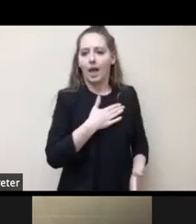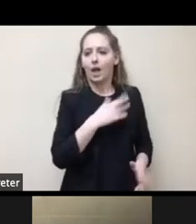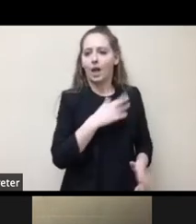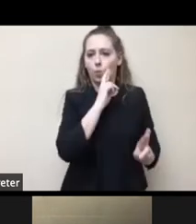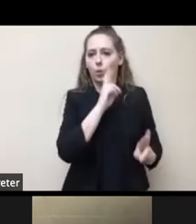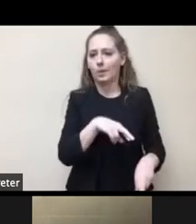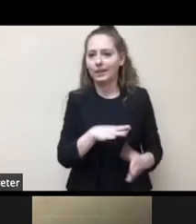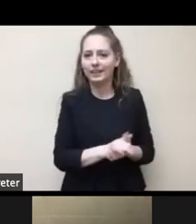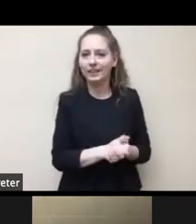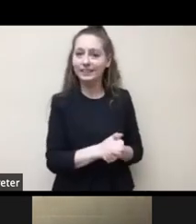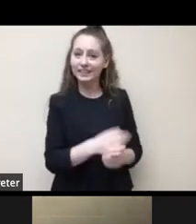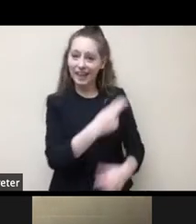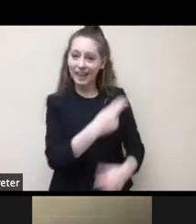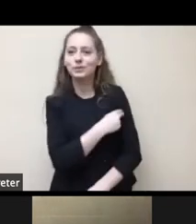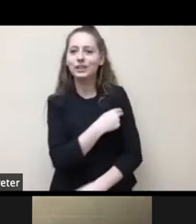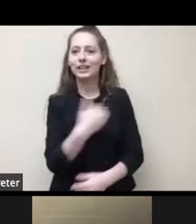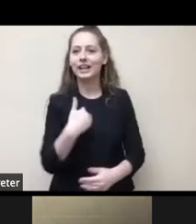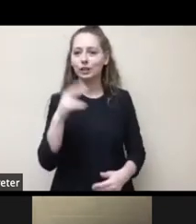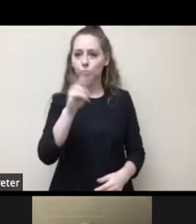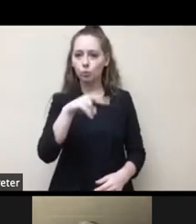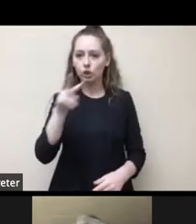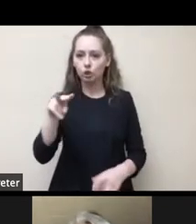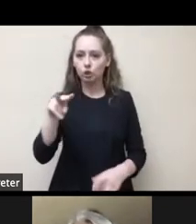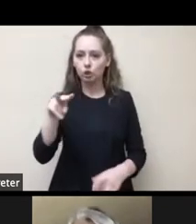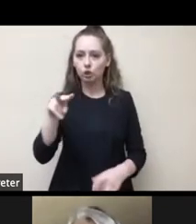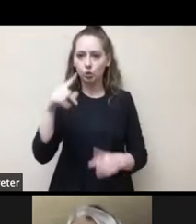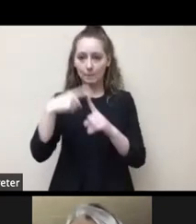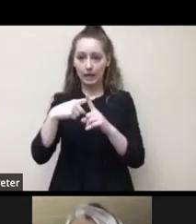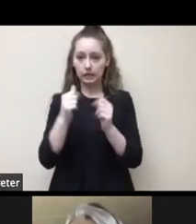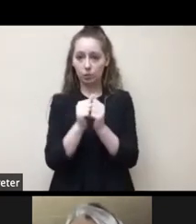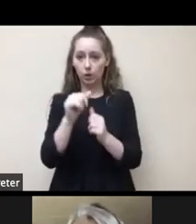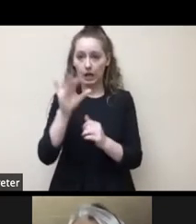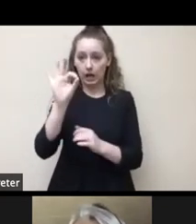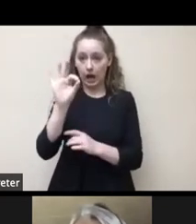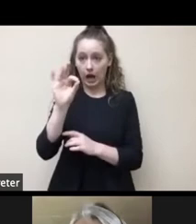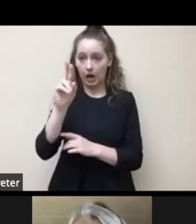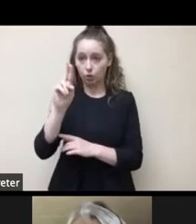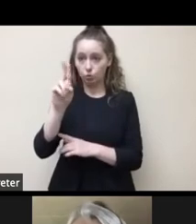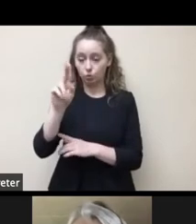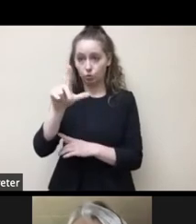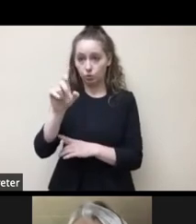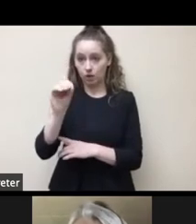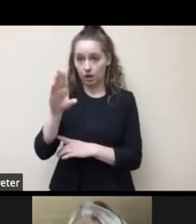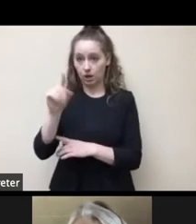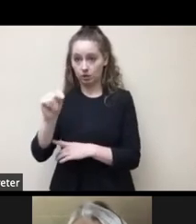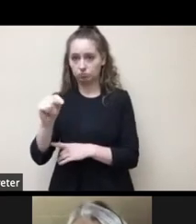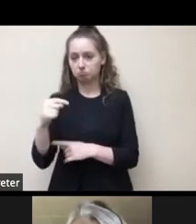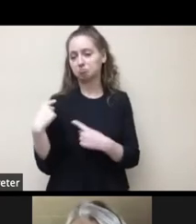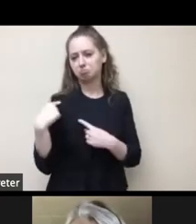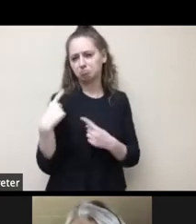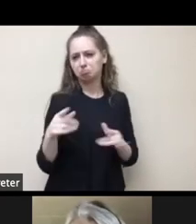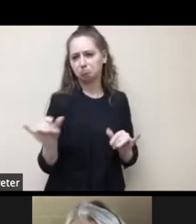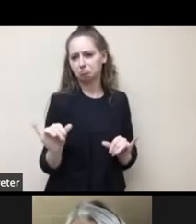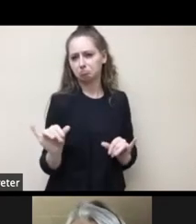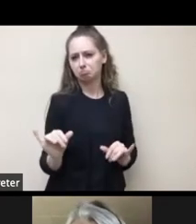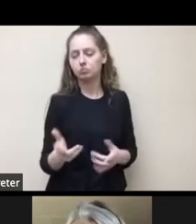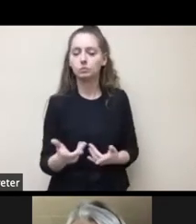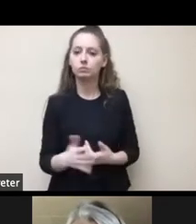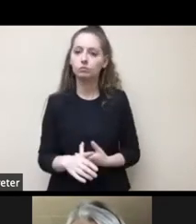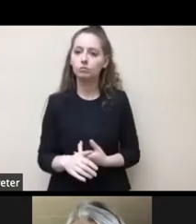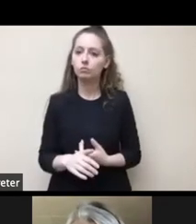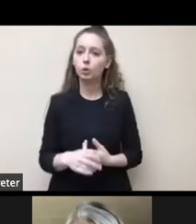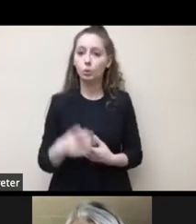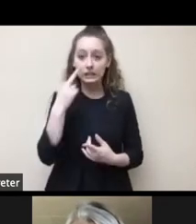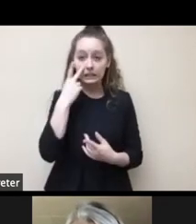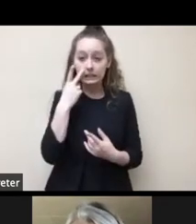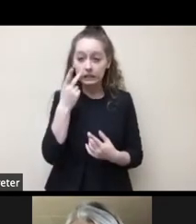The hospital has 22 positives with 9 rule-outs. We've been status quo. We did see a small uptake